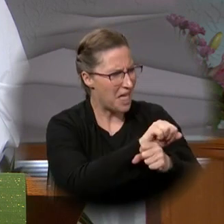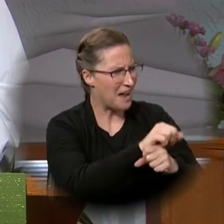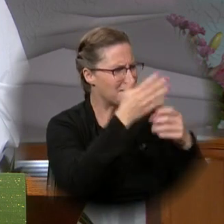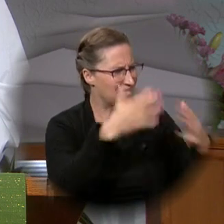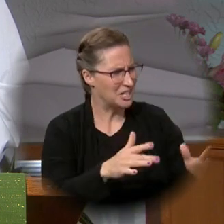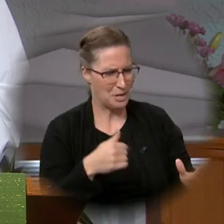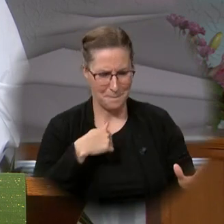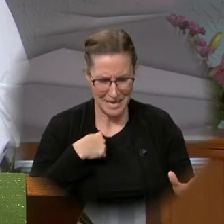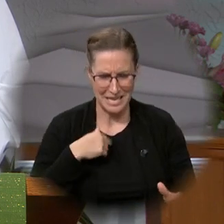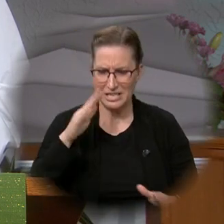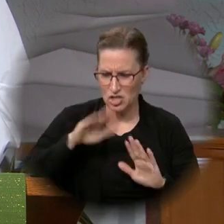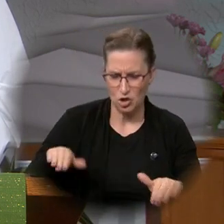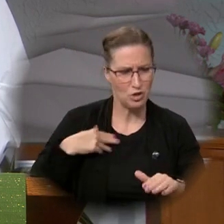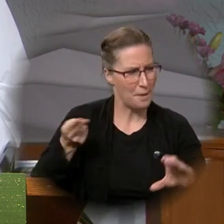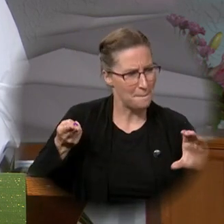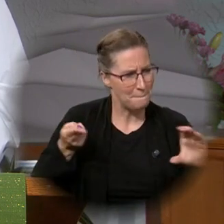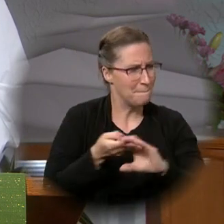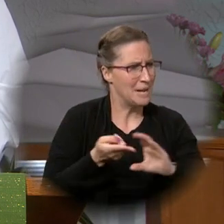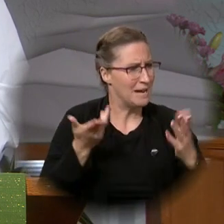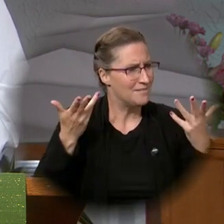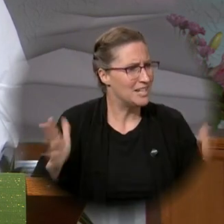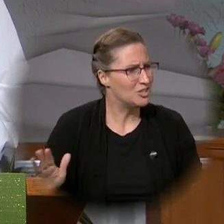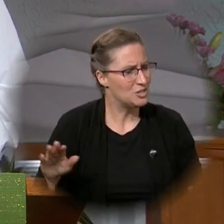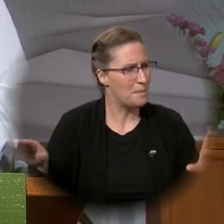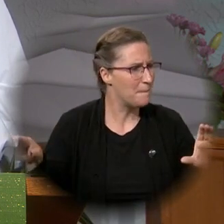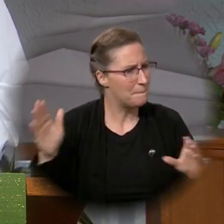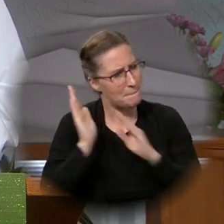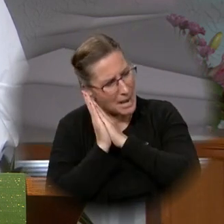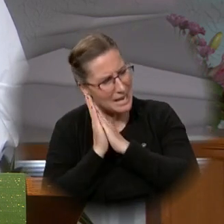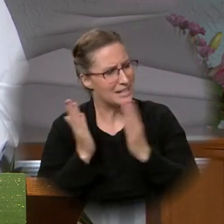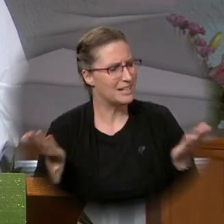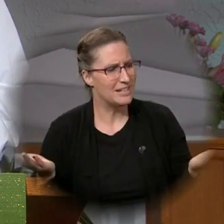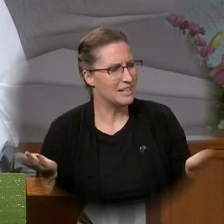and my children and I are already in bed.